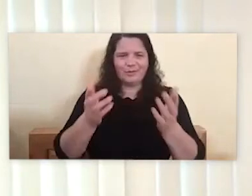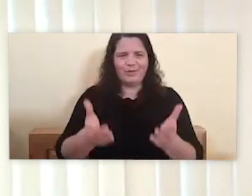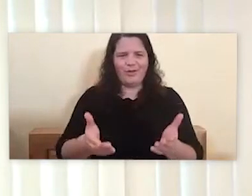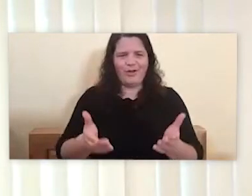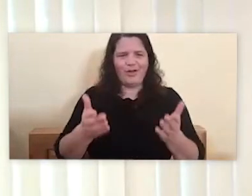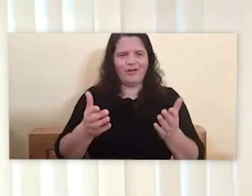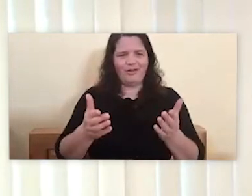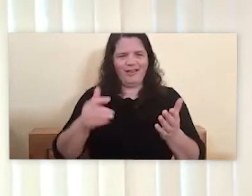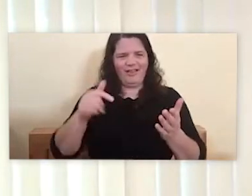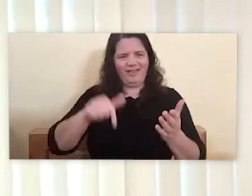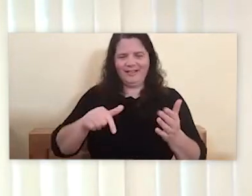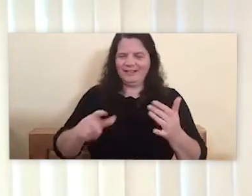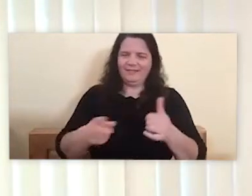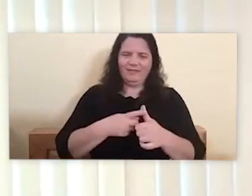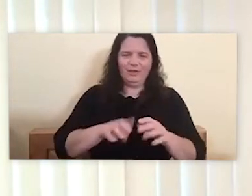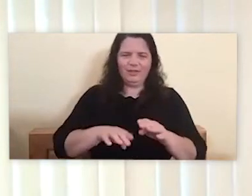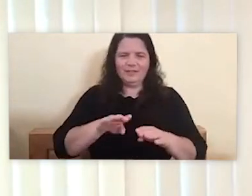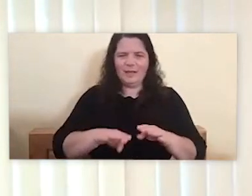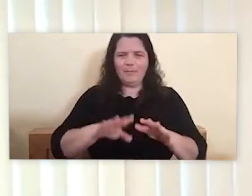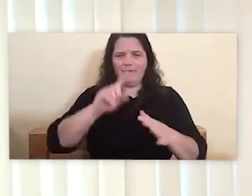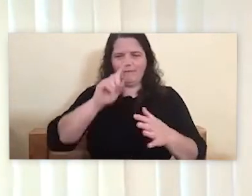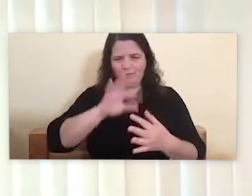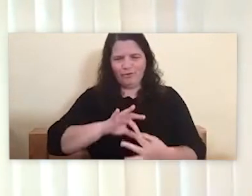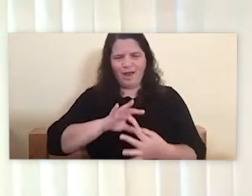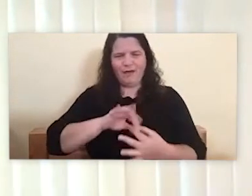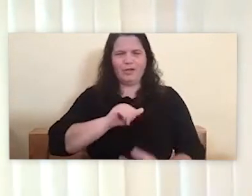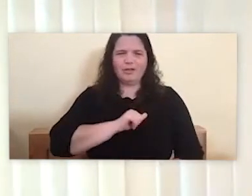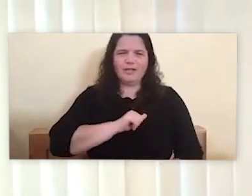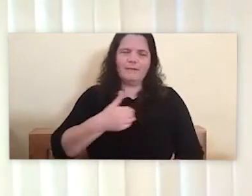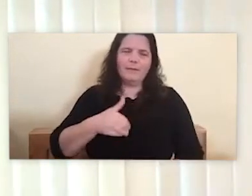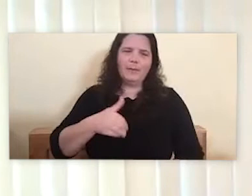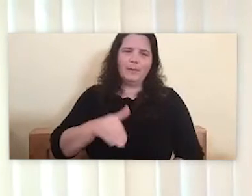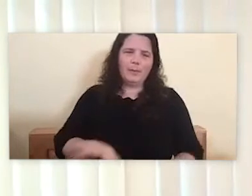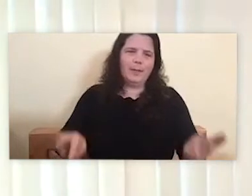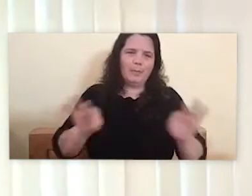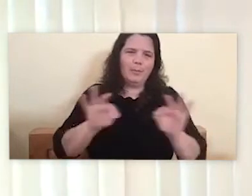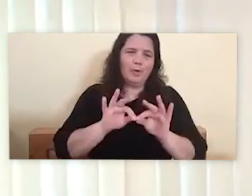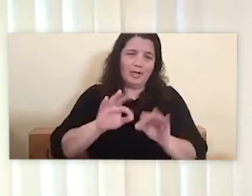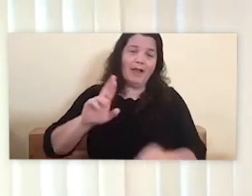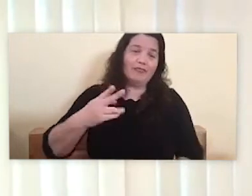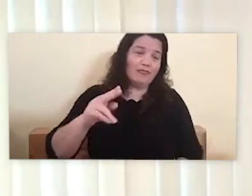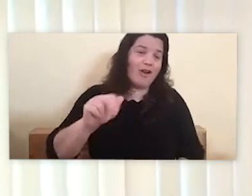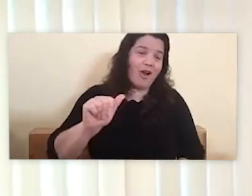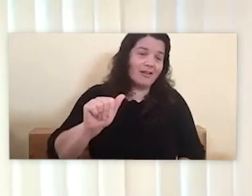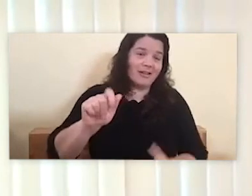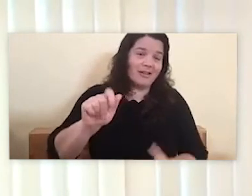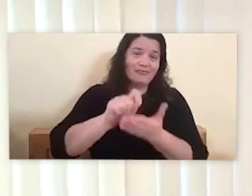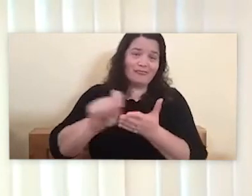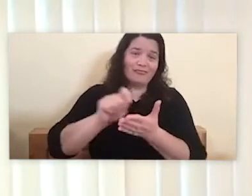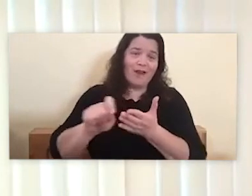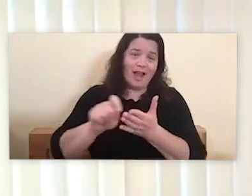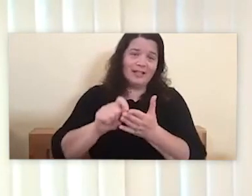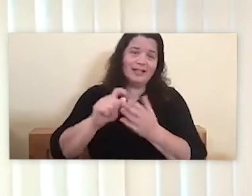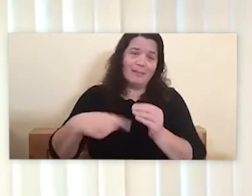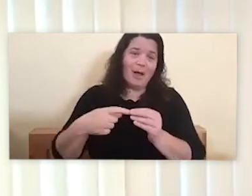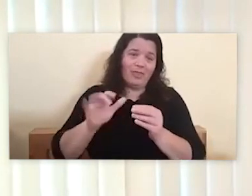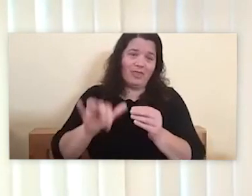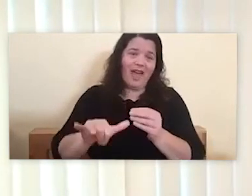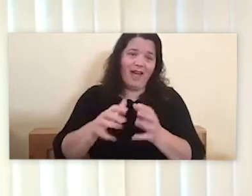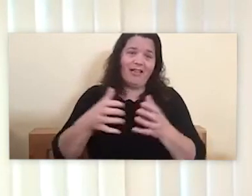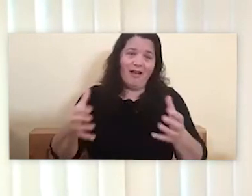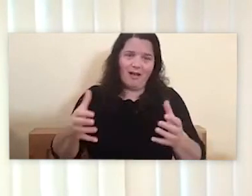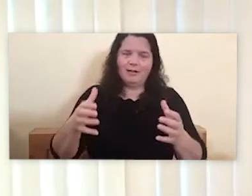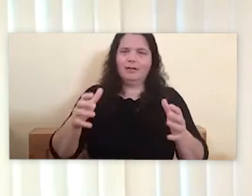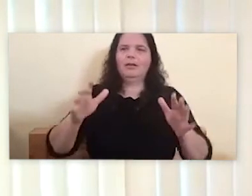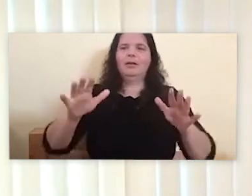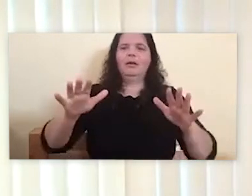so important and is one that Rhonda writes extensively about her book in her book and